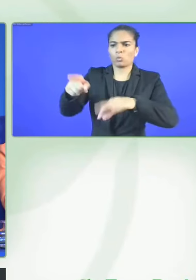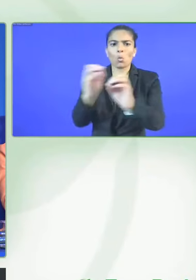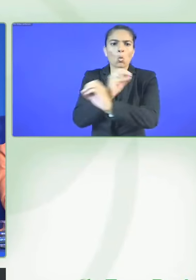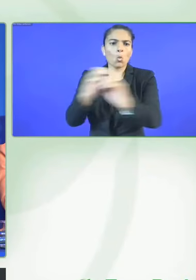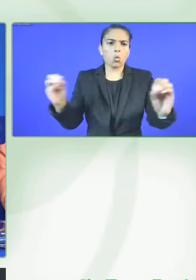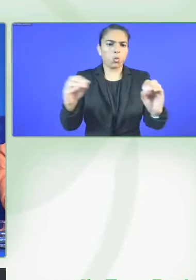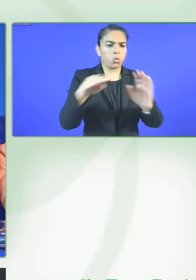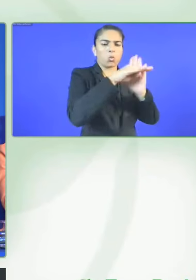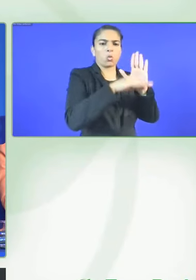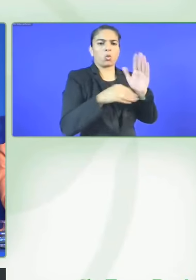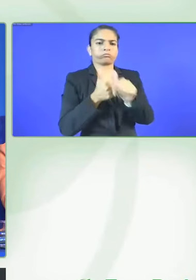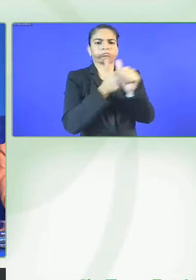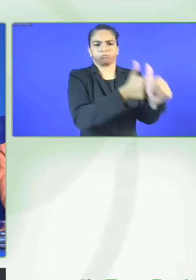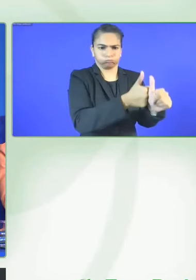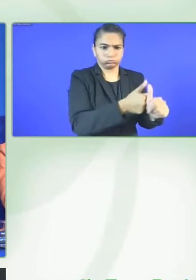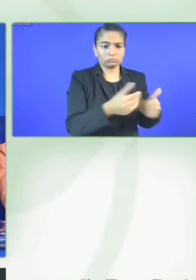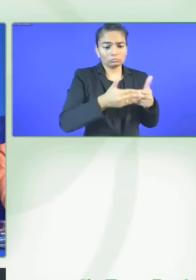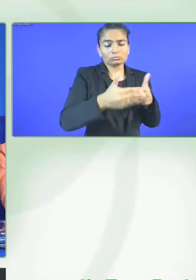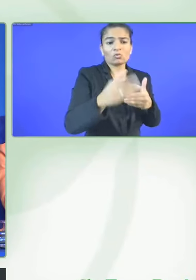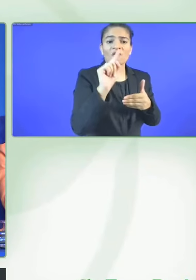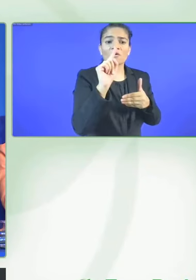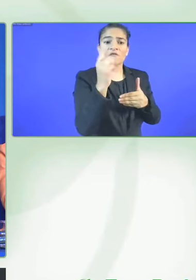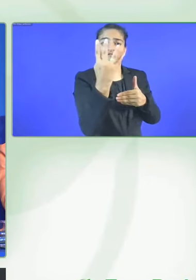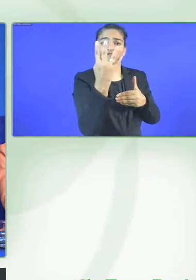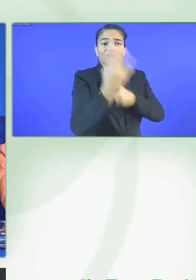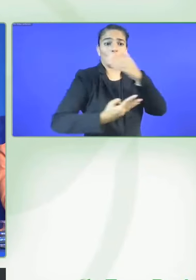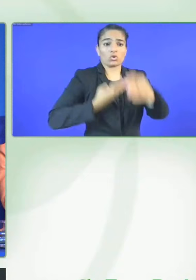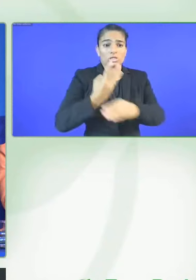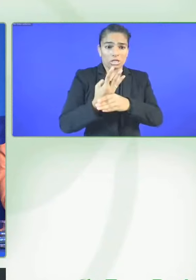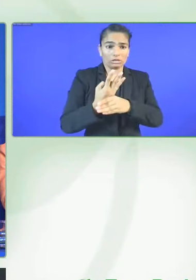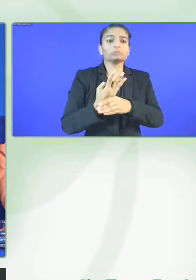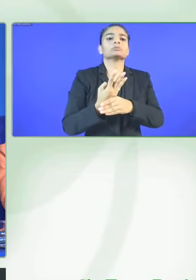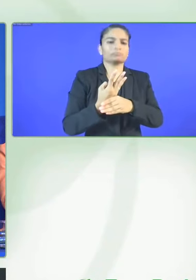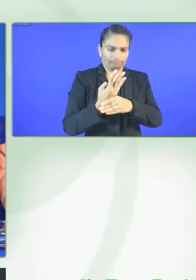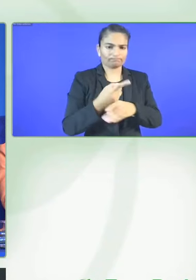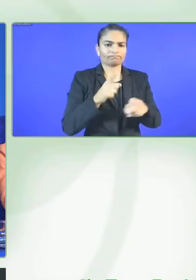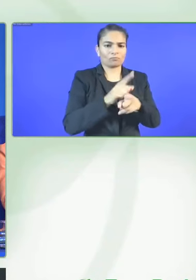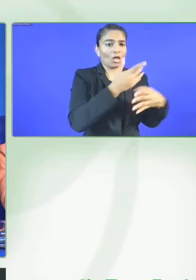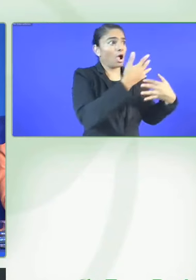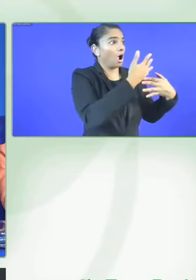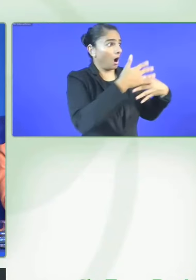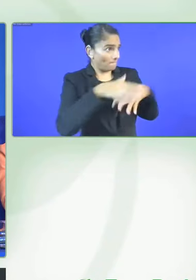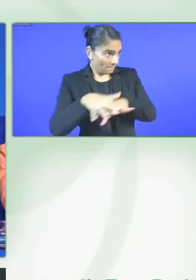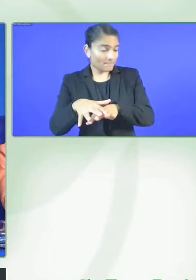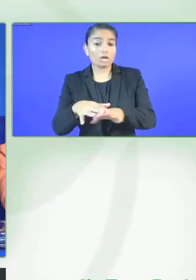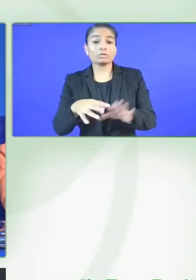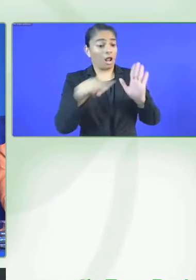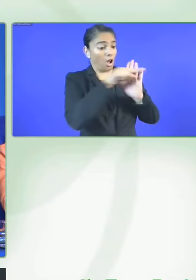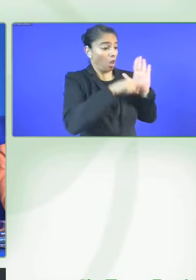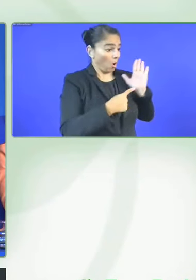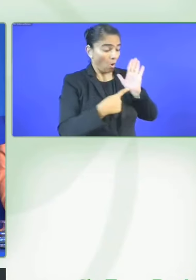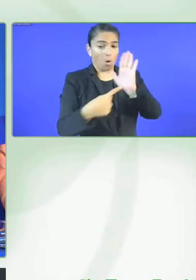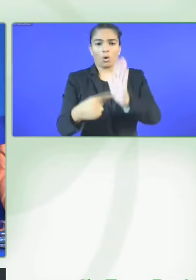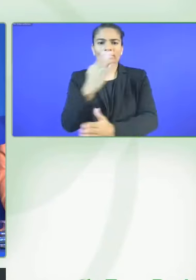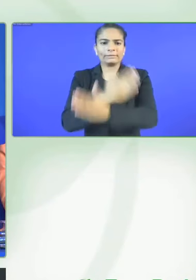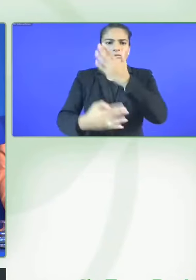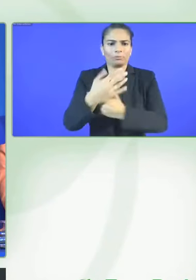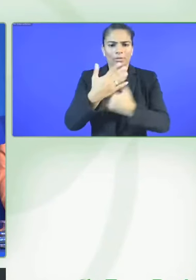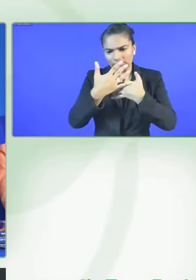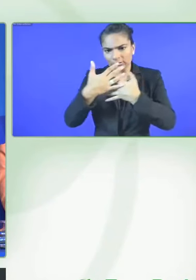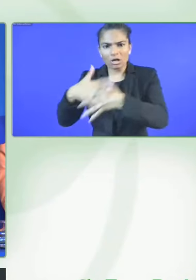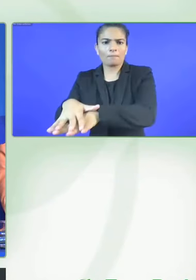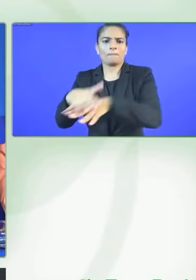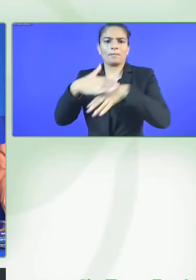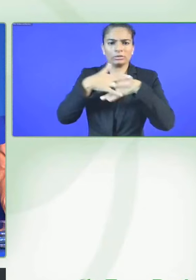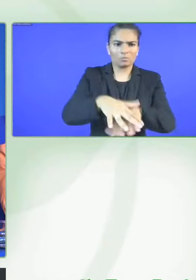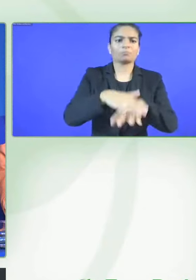the first violation, of course. This is based on the presumption that these entities are less aware accessibility